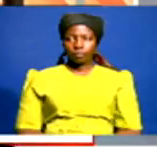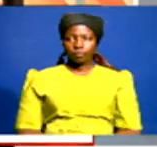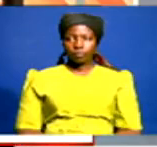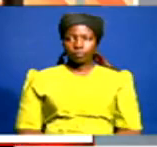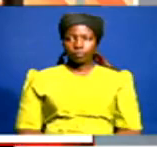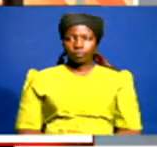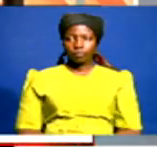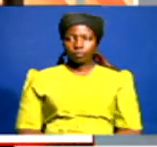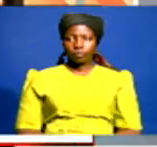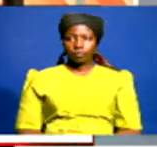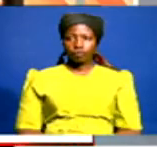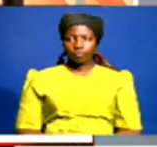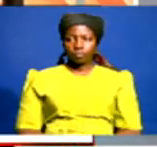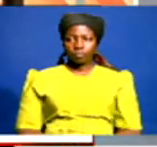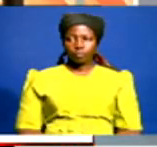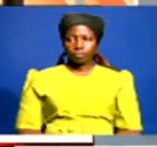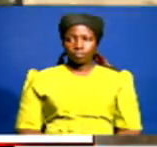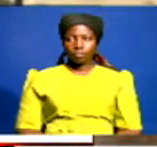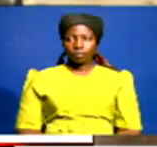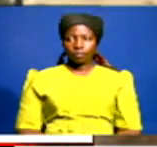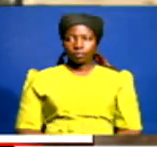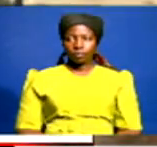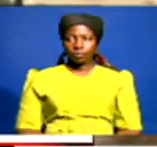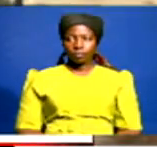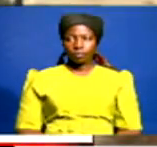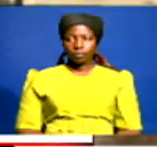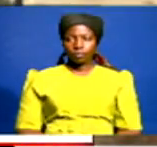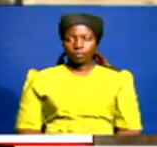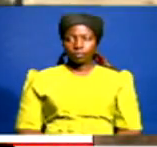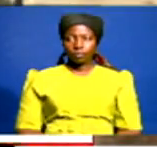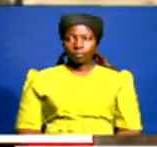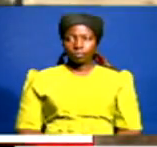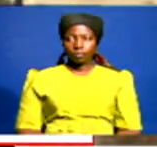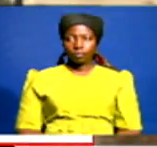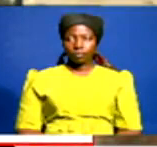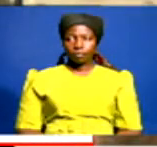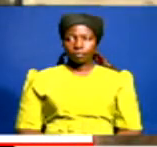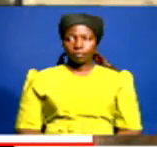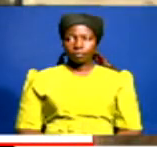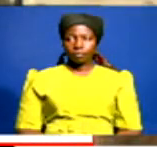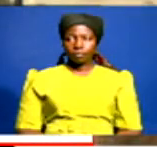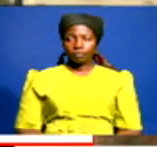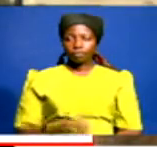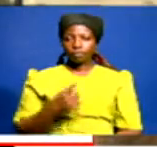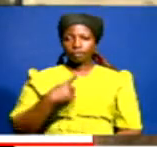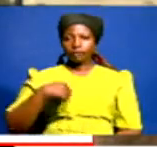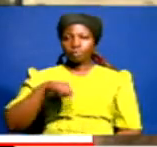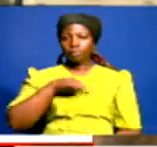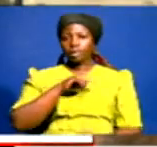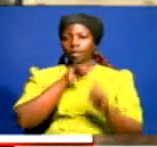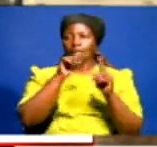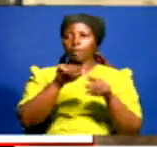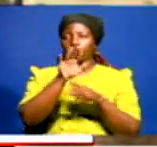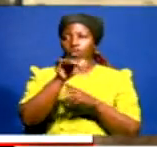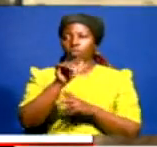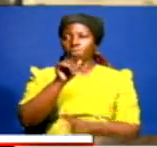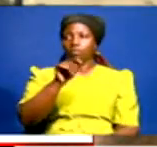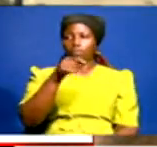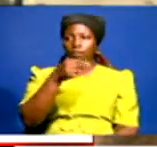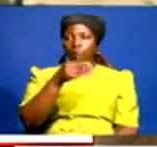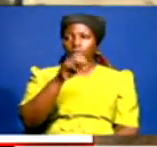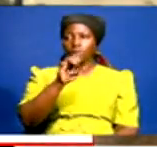Yes, Nisi Iman Okoth, thank you. We are coming to you from the National Theatre here in the capital city of Nairobi.